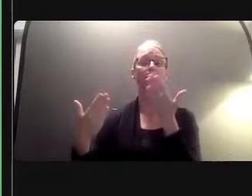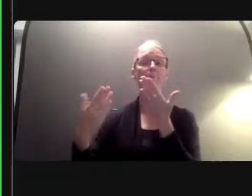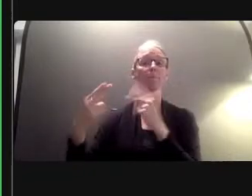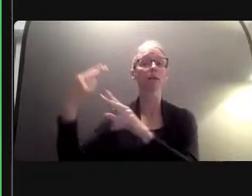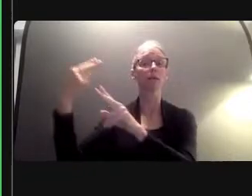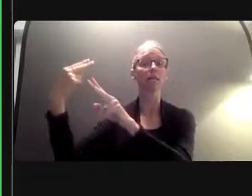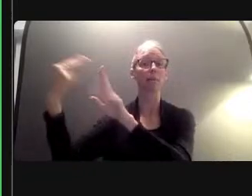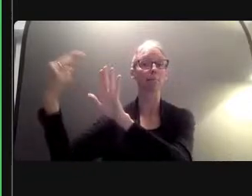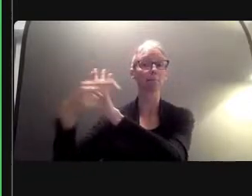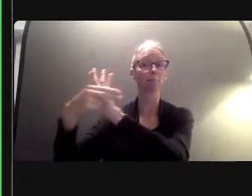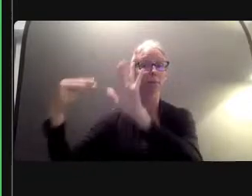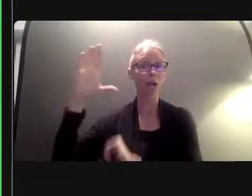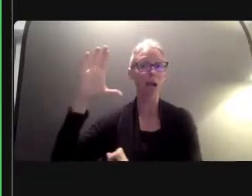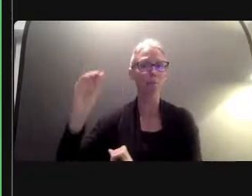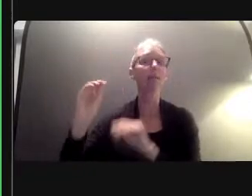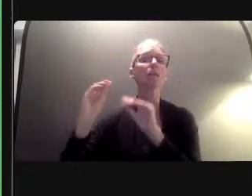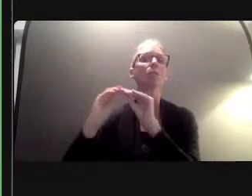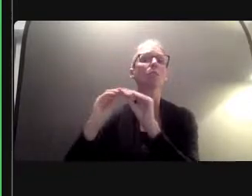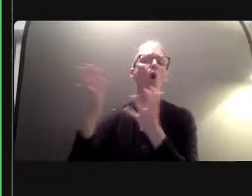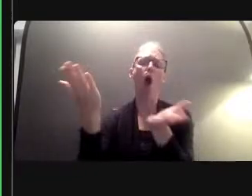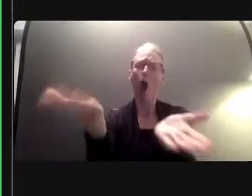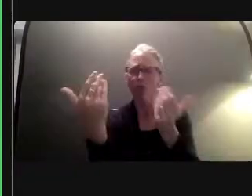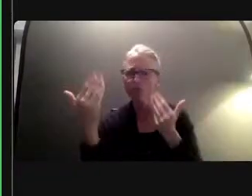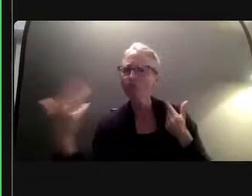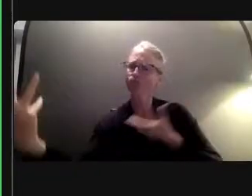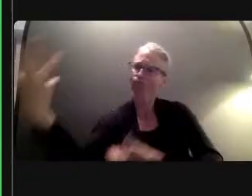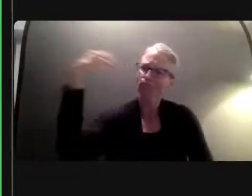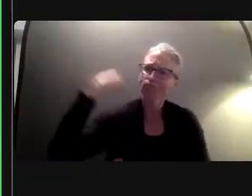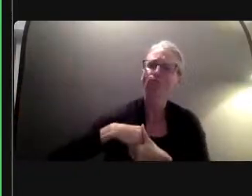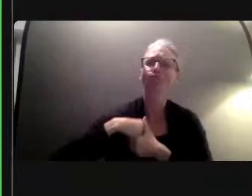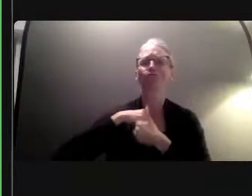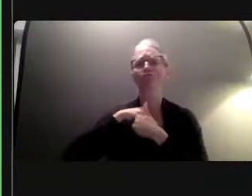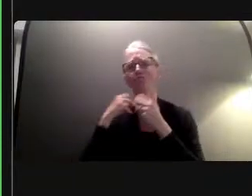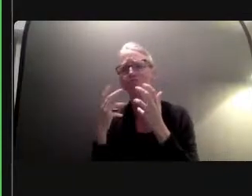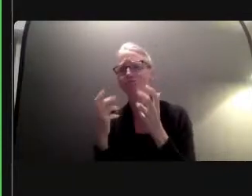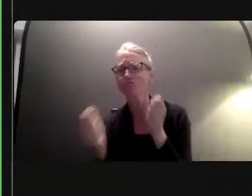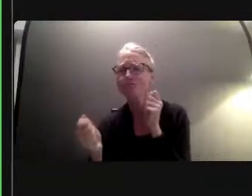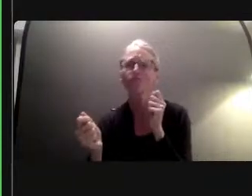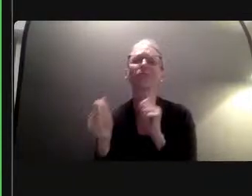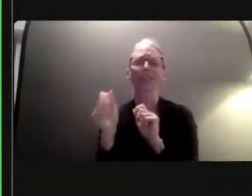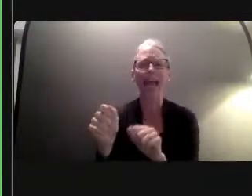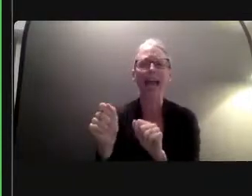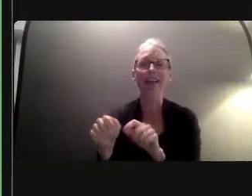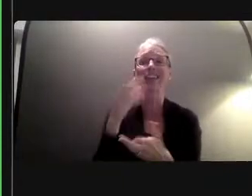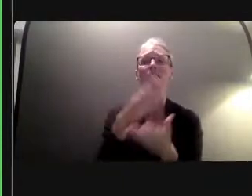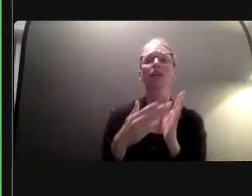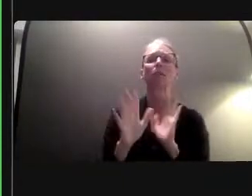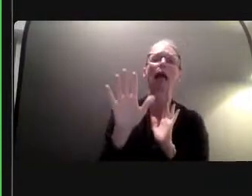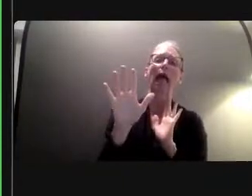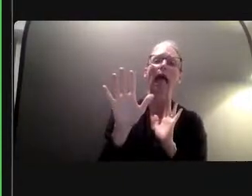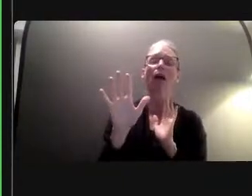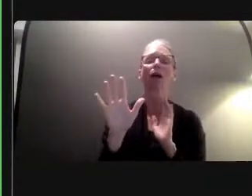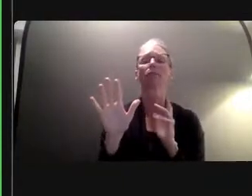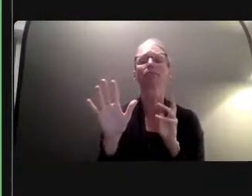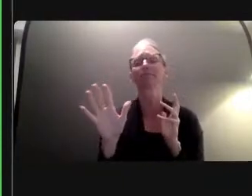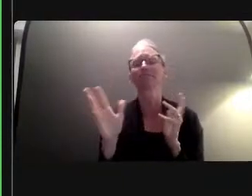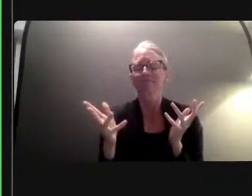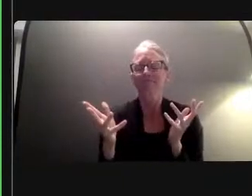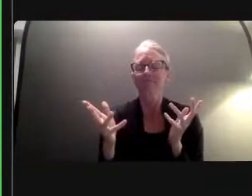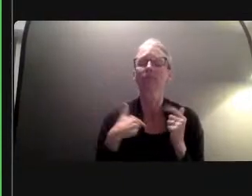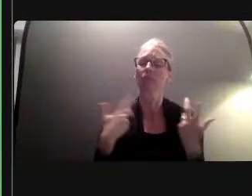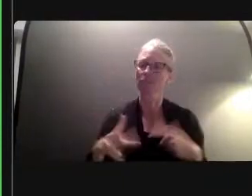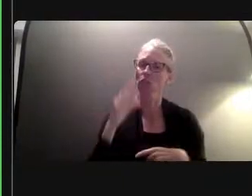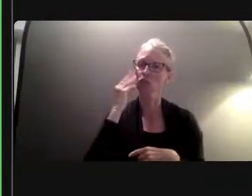bad experiences. Unfortunately, a lot of brands saying they're inclusive,